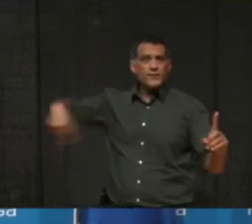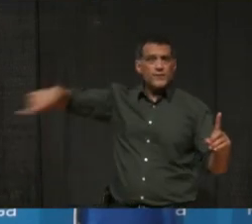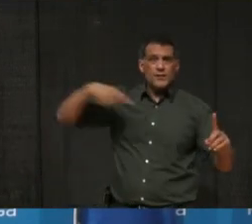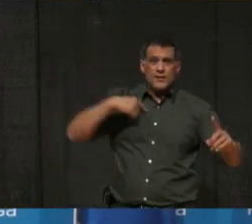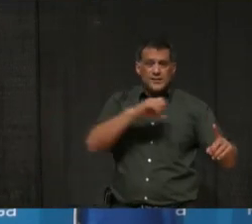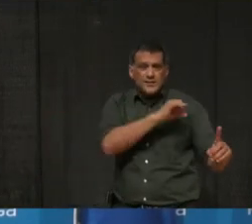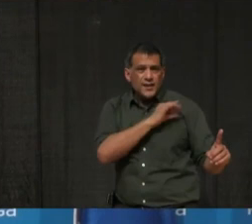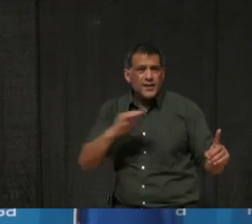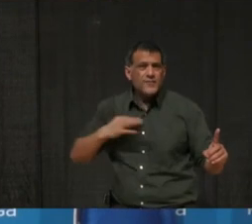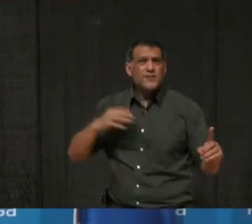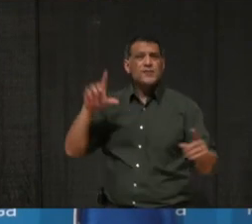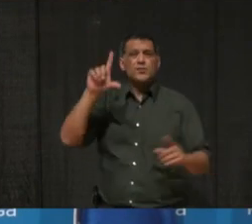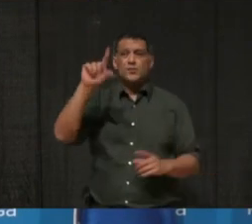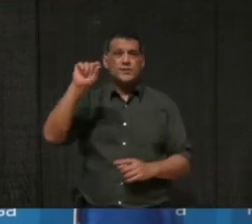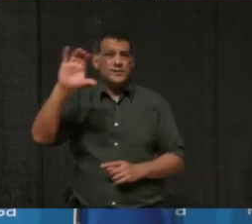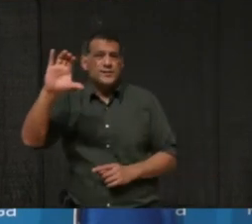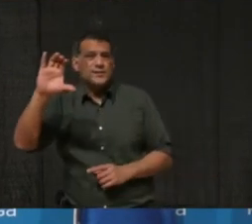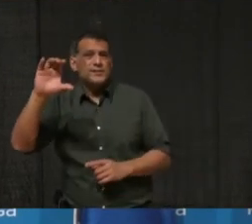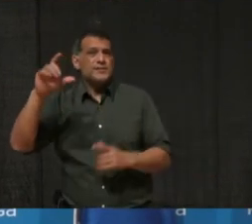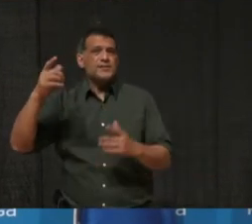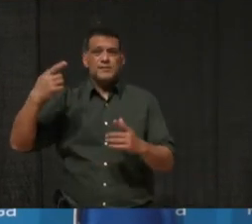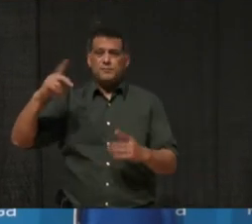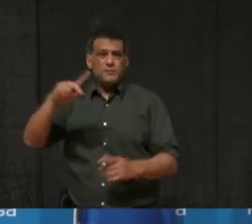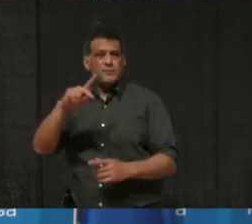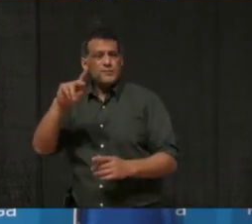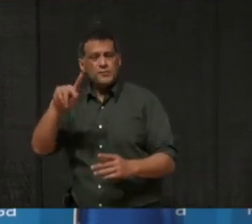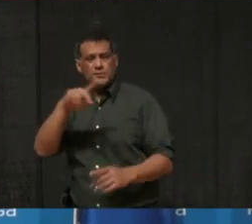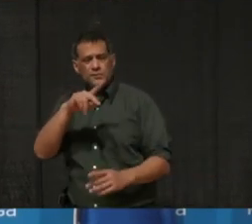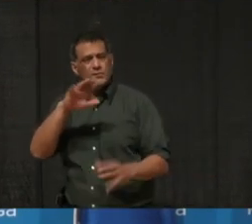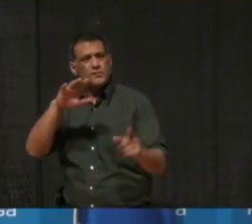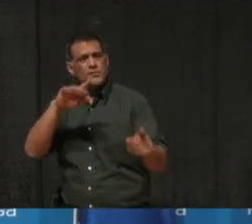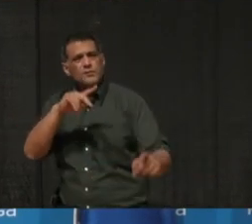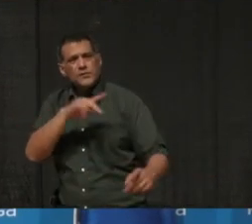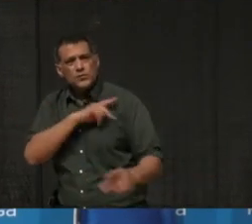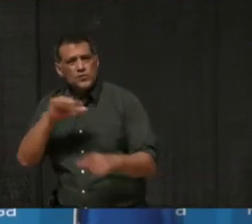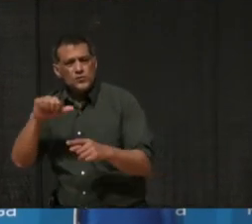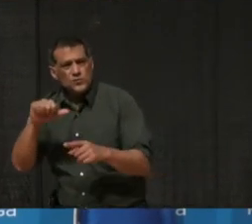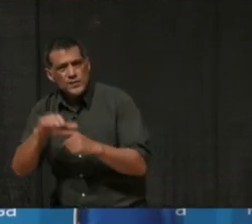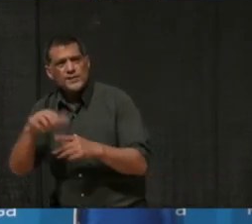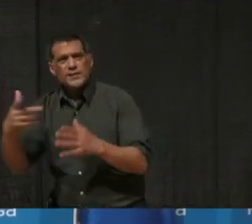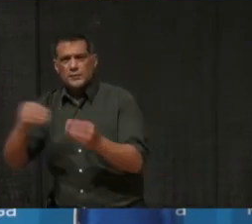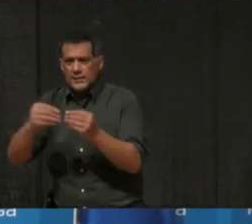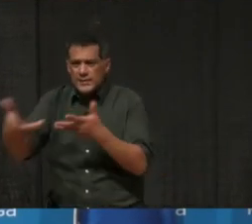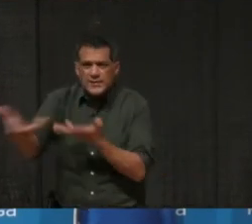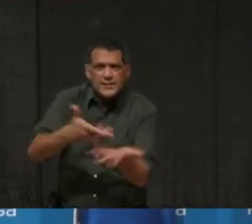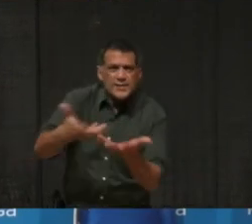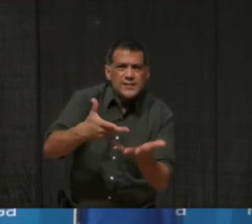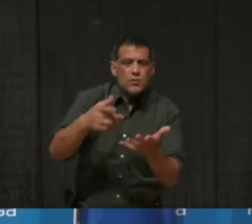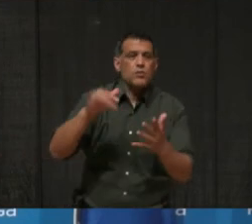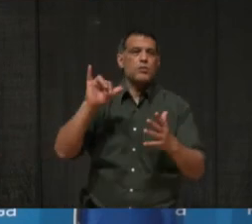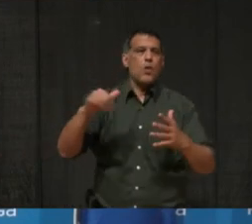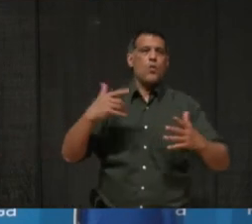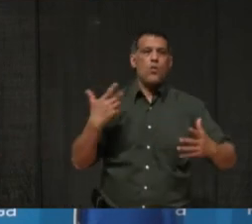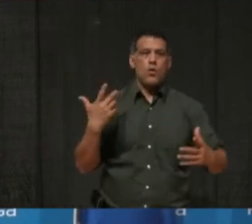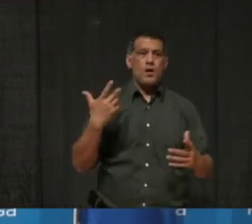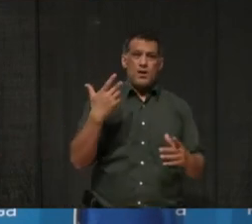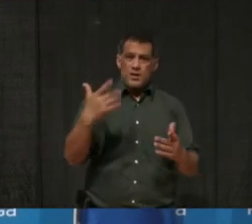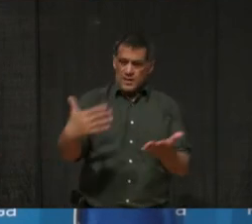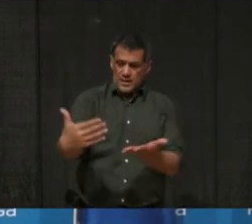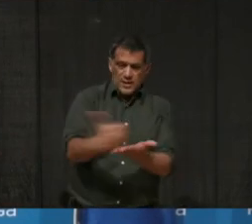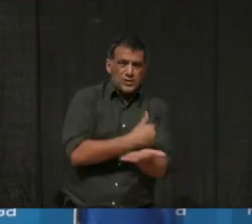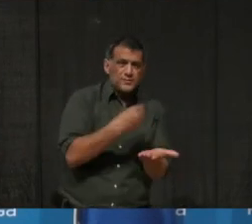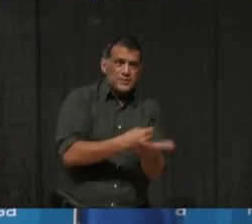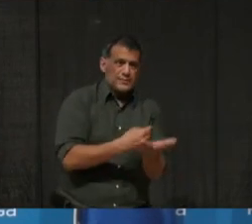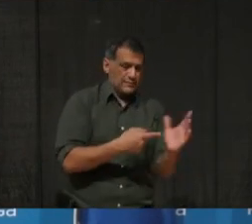homes who are taking huge personal risks to care for our seniors. These are the low-income workers who cannot